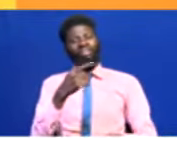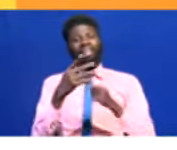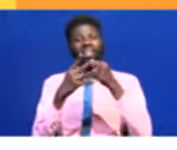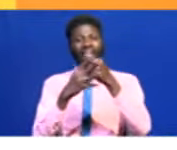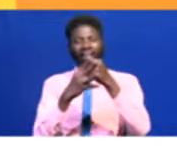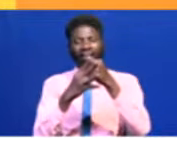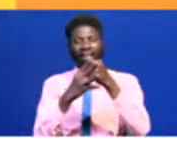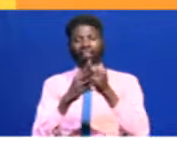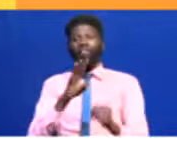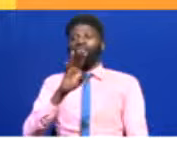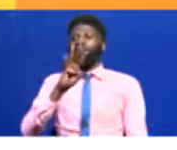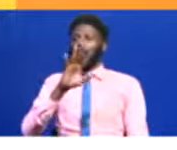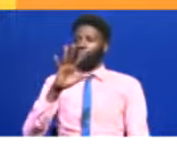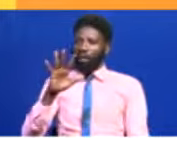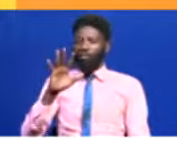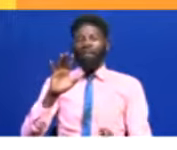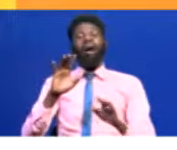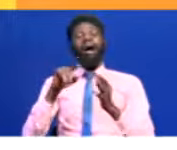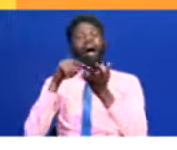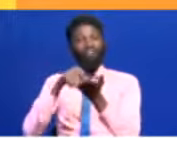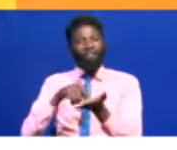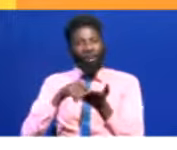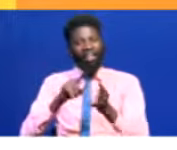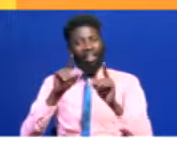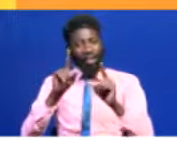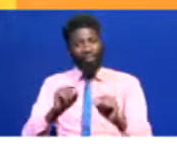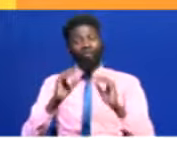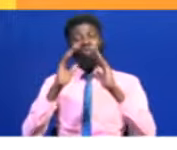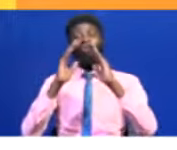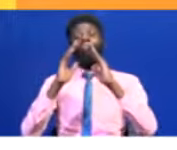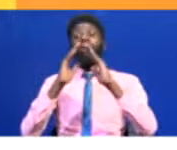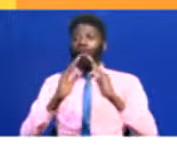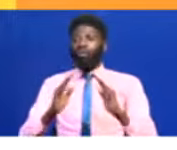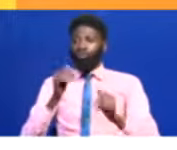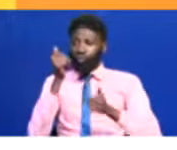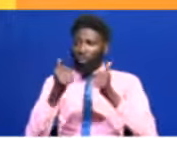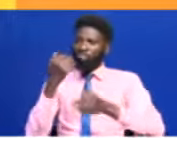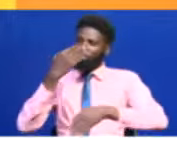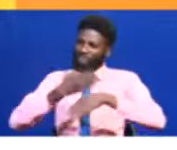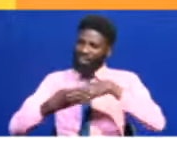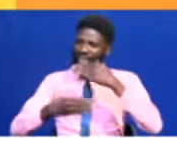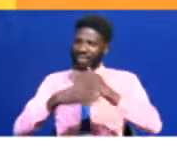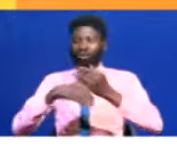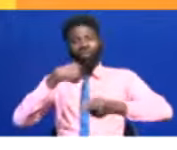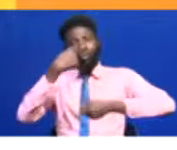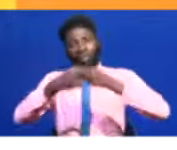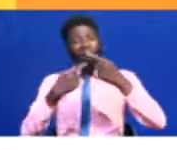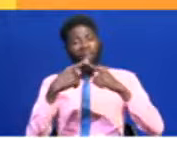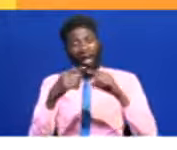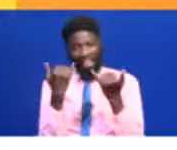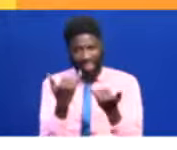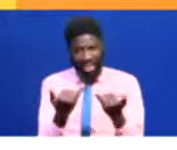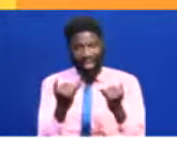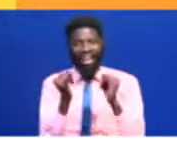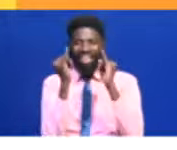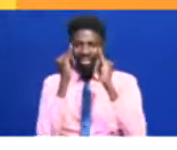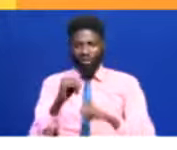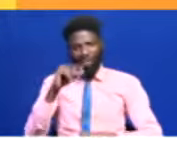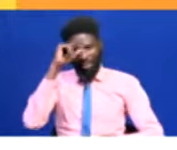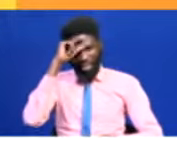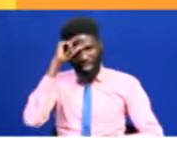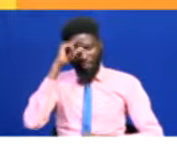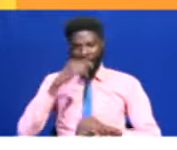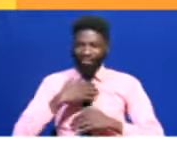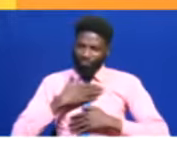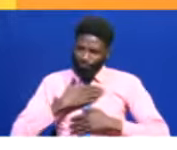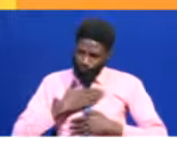9,945 affordable units, which are in construction. But in this new administration, His Excellency the